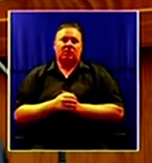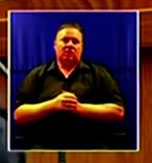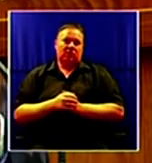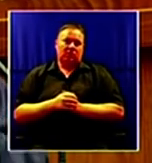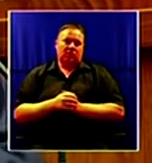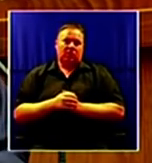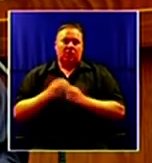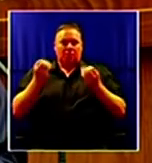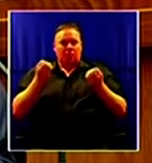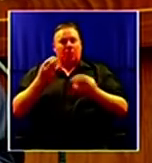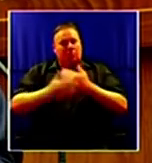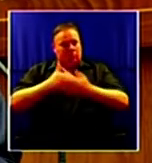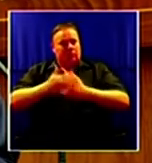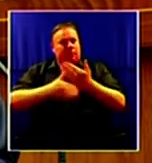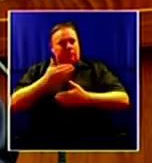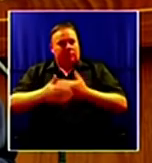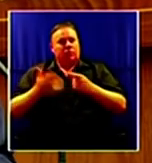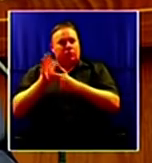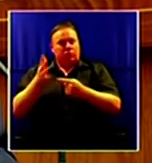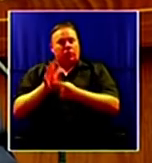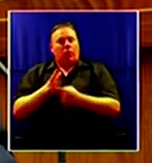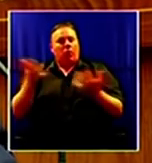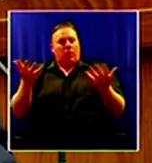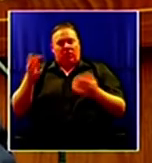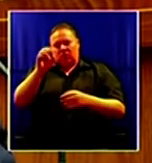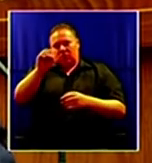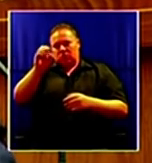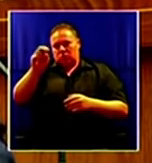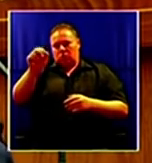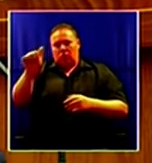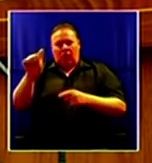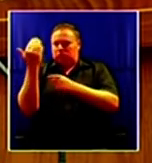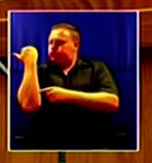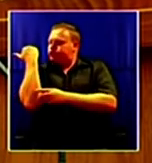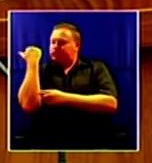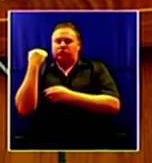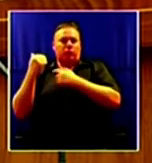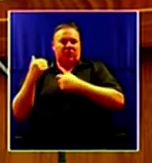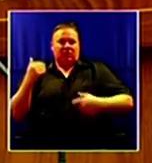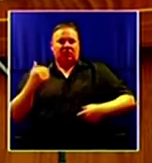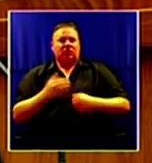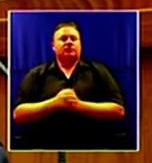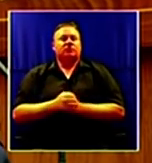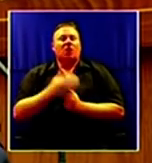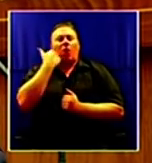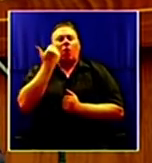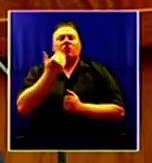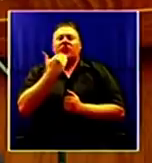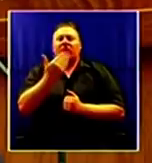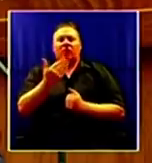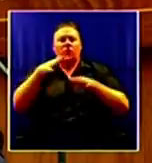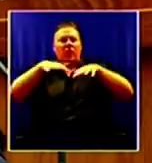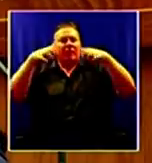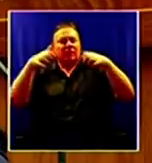progress was outlined in the State of the Nation address by our President. I want to thank my cabinet colleagues for their